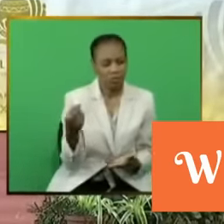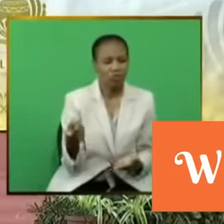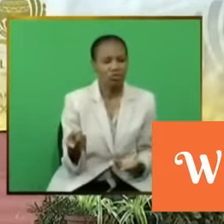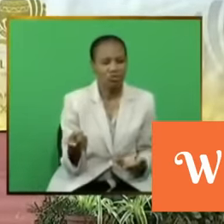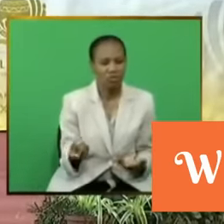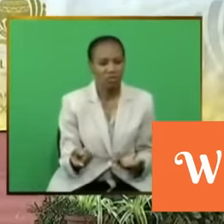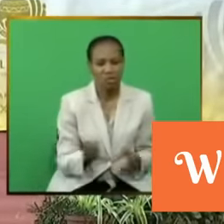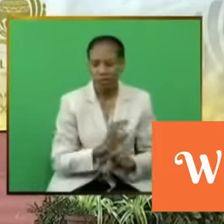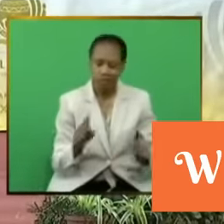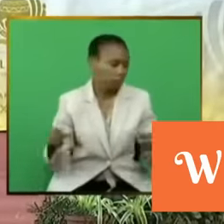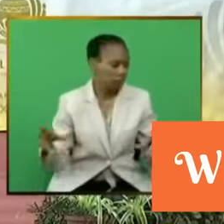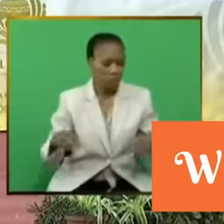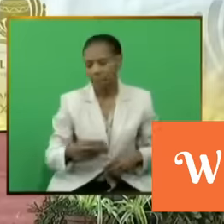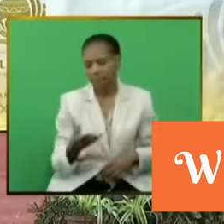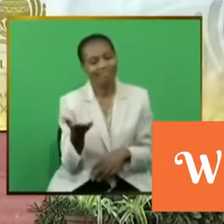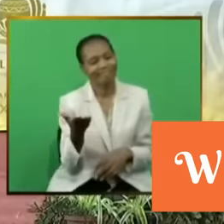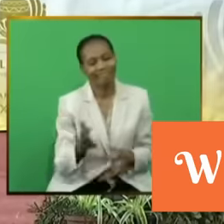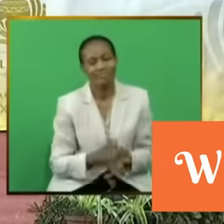going beyond the bounds.